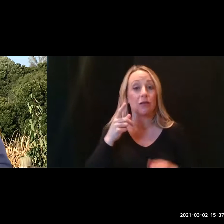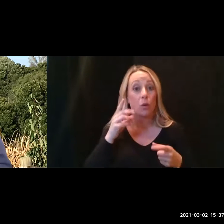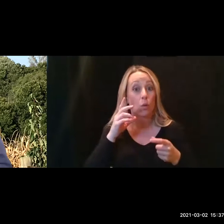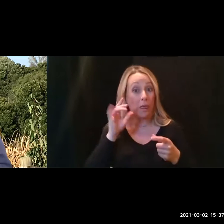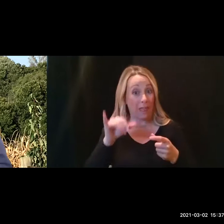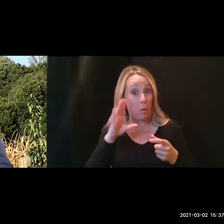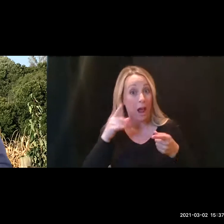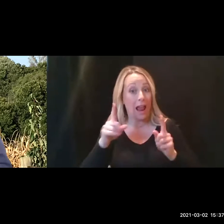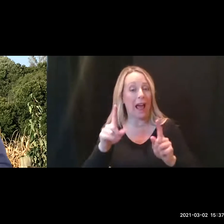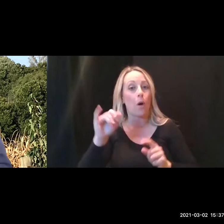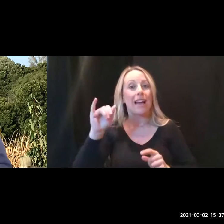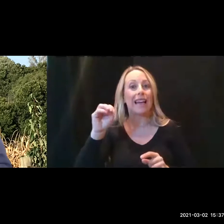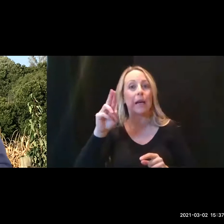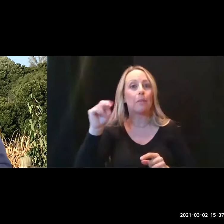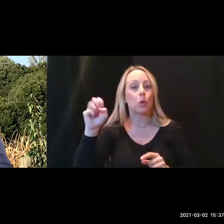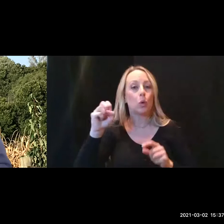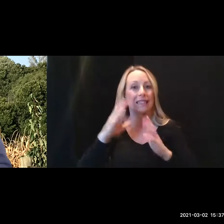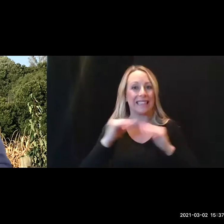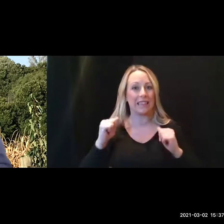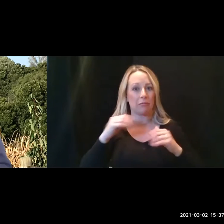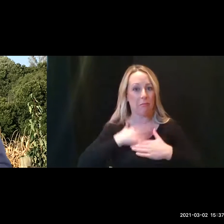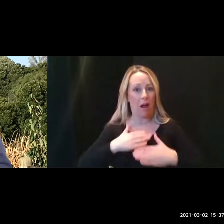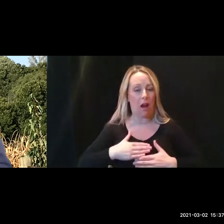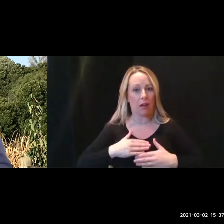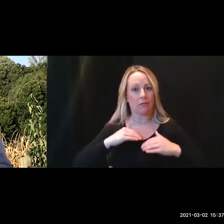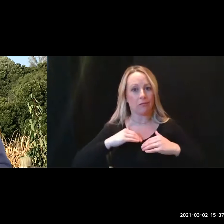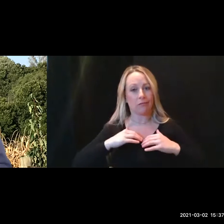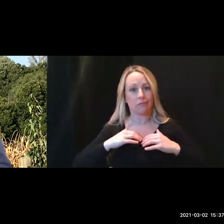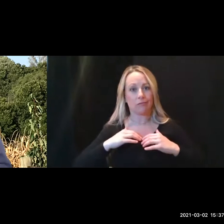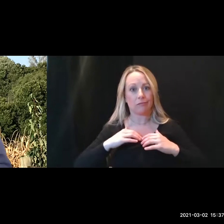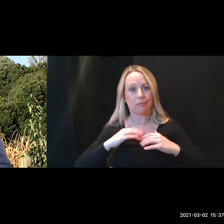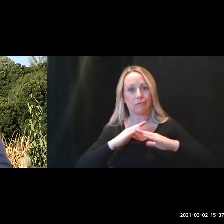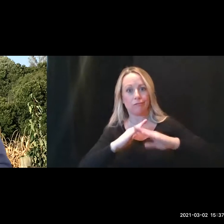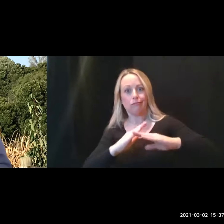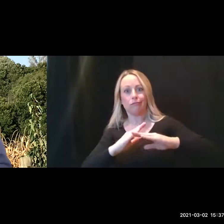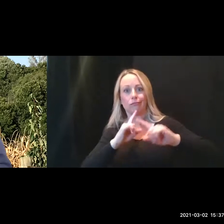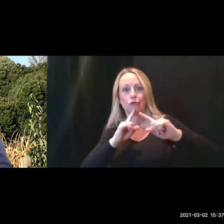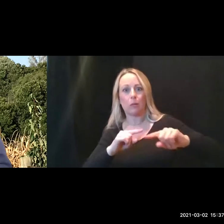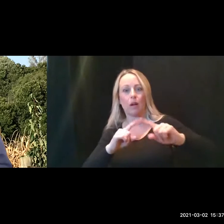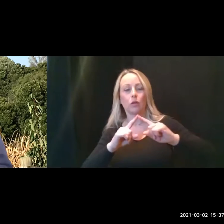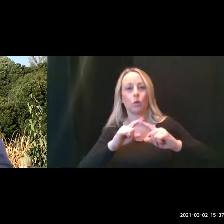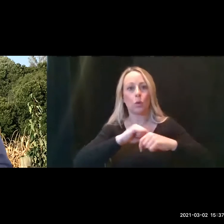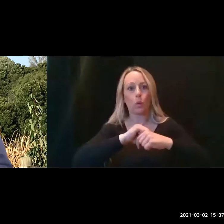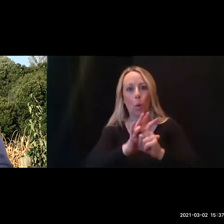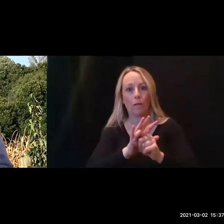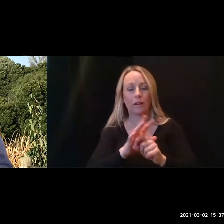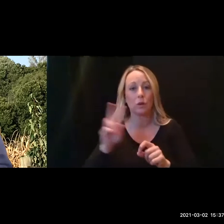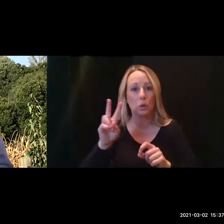to mount a protective response against SARS-CoV-2 that causes COVID-19.